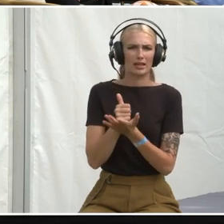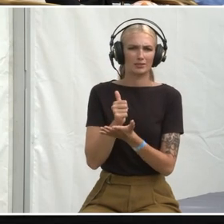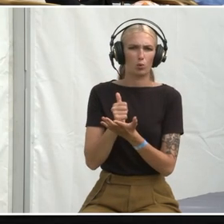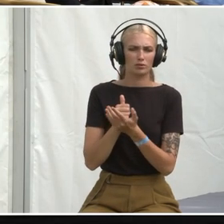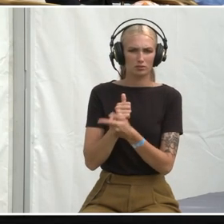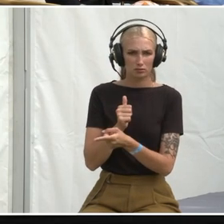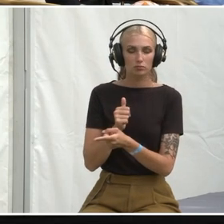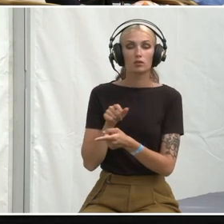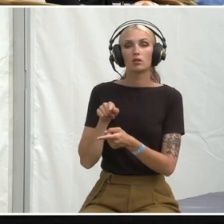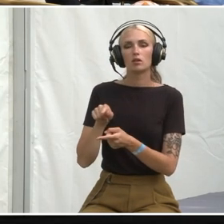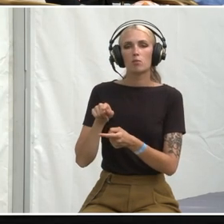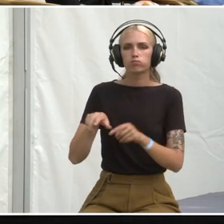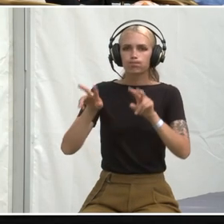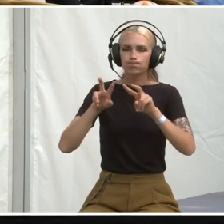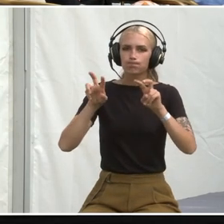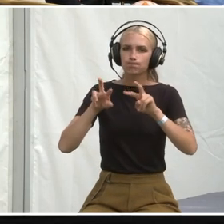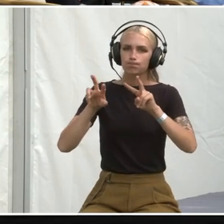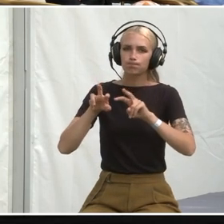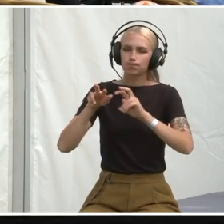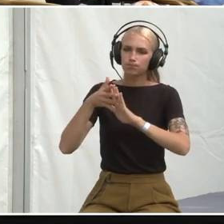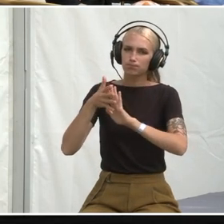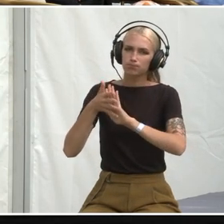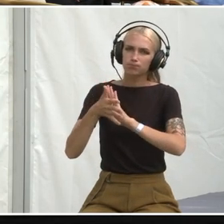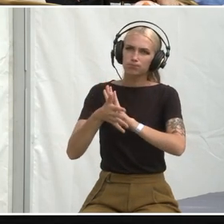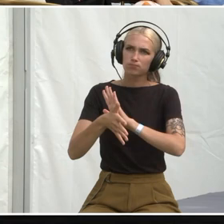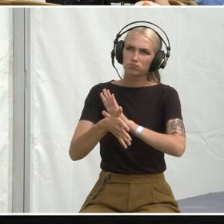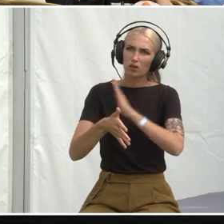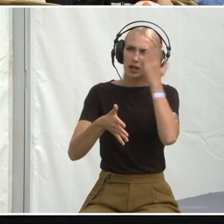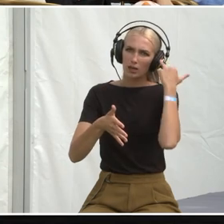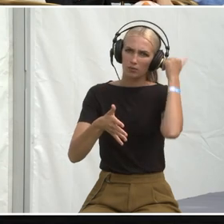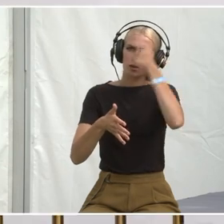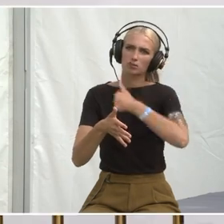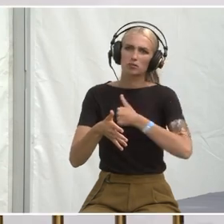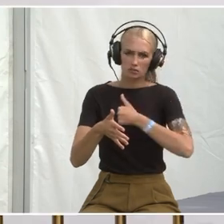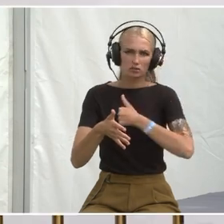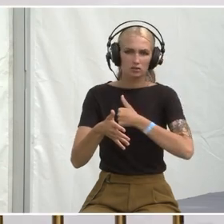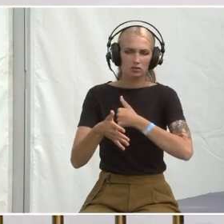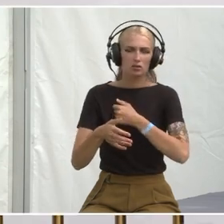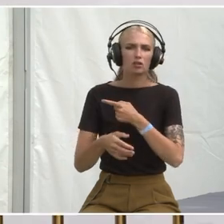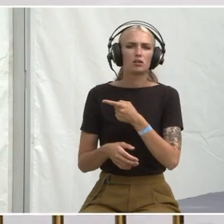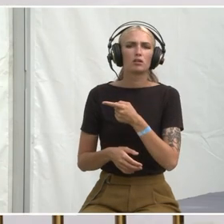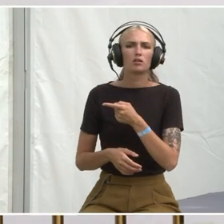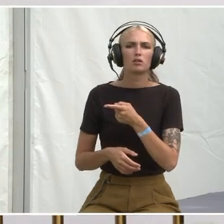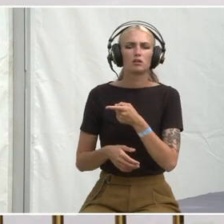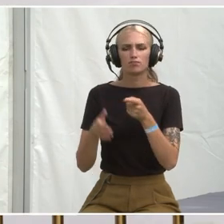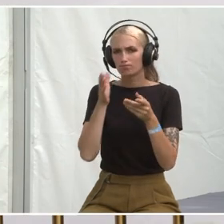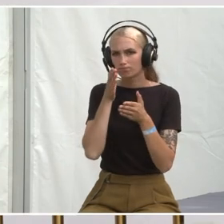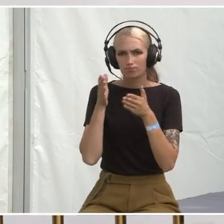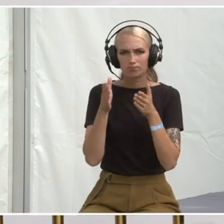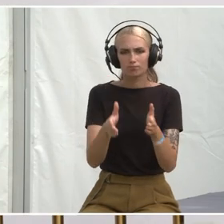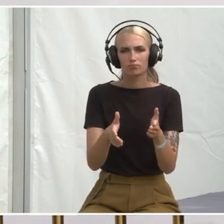a really large research last year, and they put focus on three